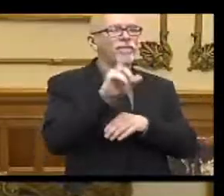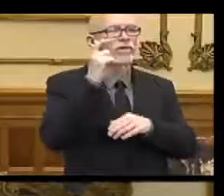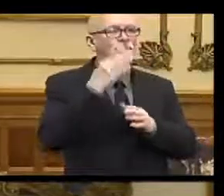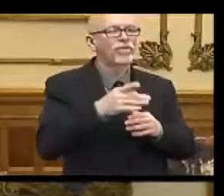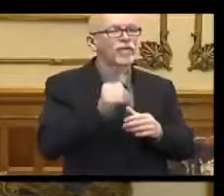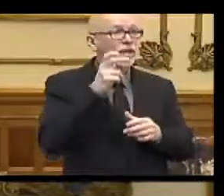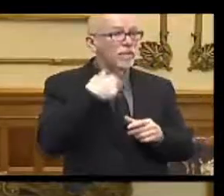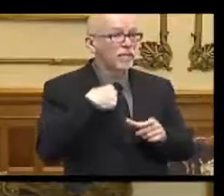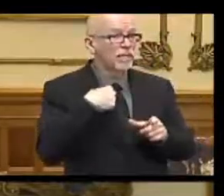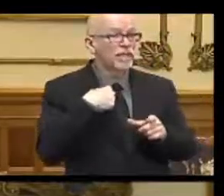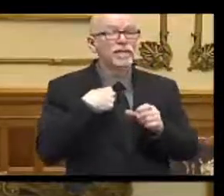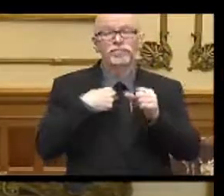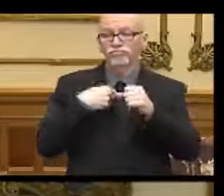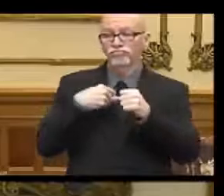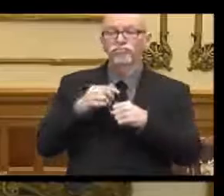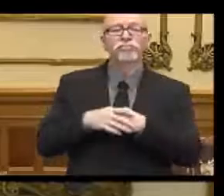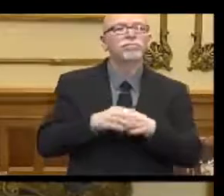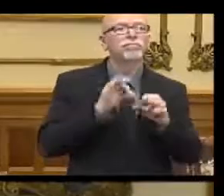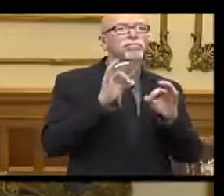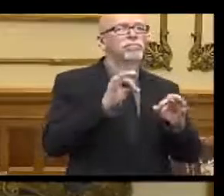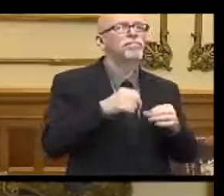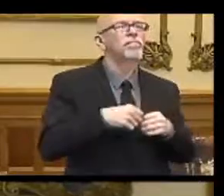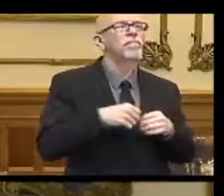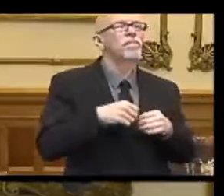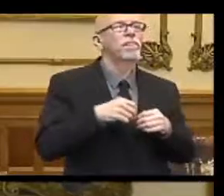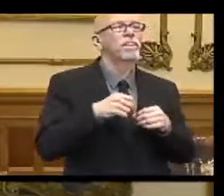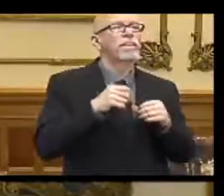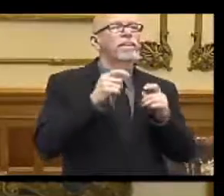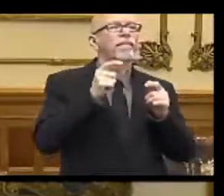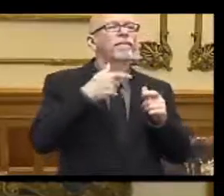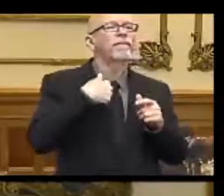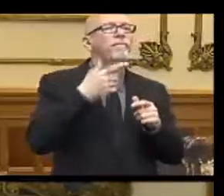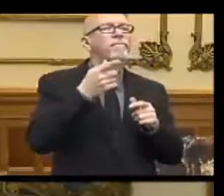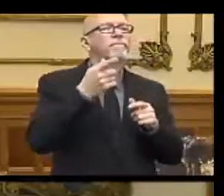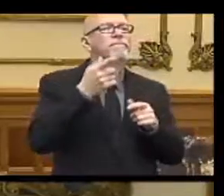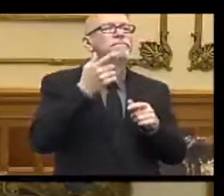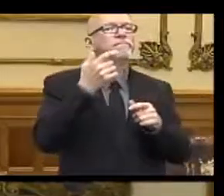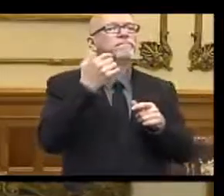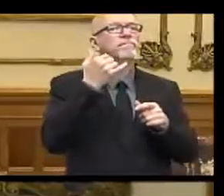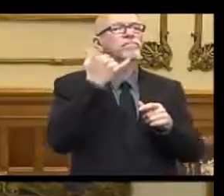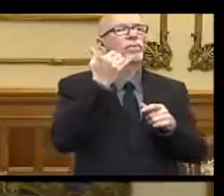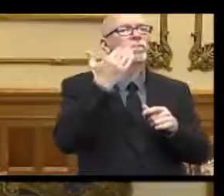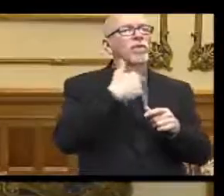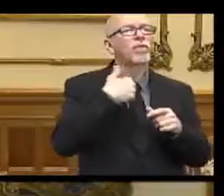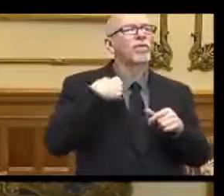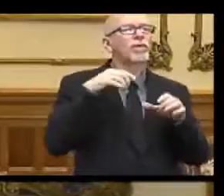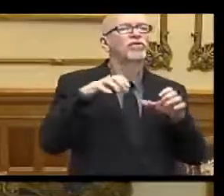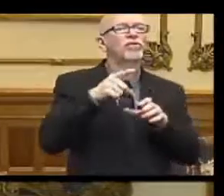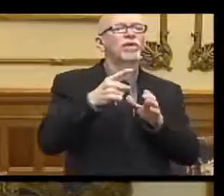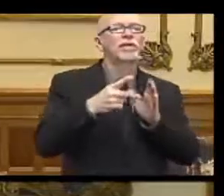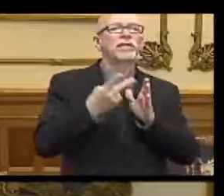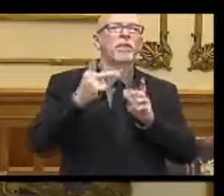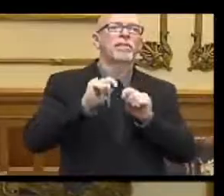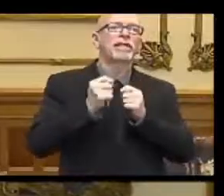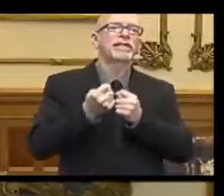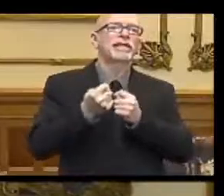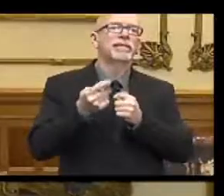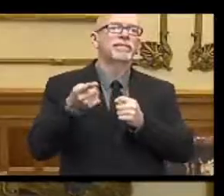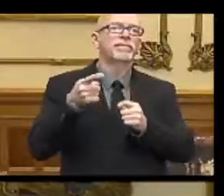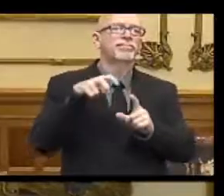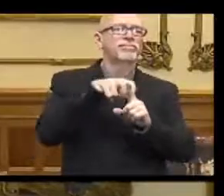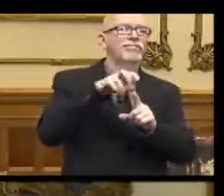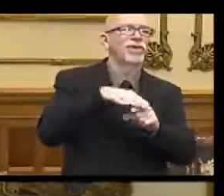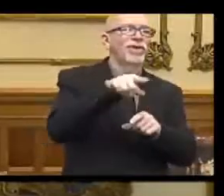Can you hear me? I can. All right, I have a quick one for you. I'm calling from Michigan. We're doing a double team state thing on you guys